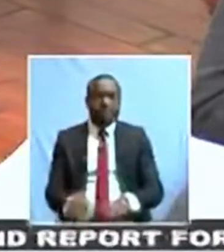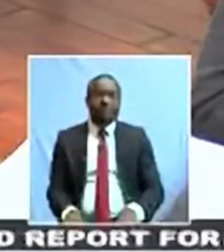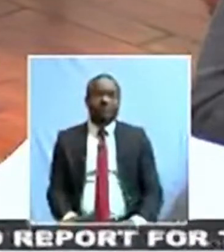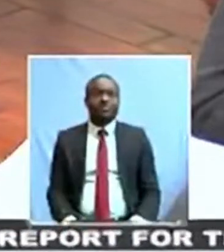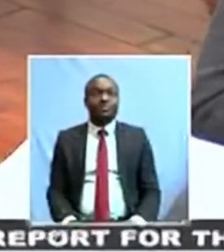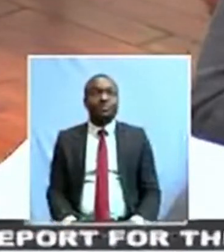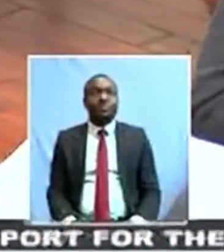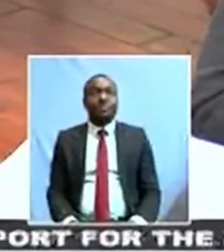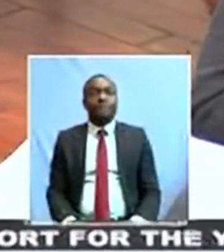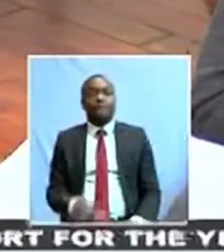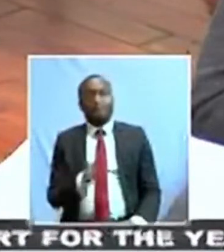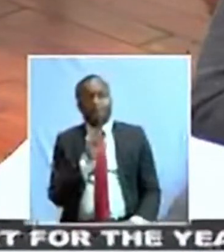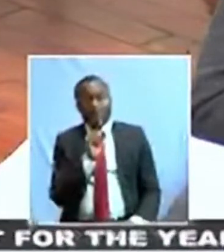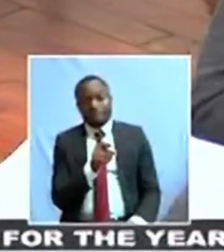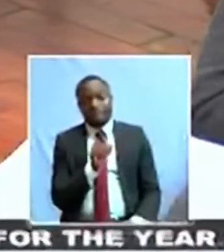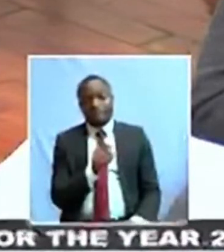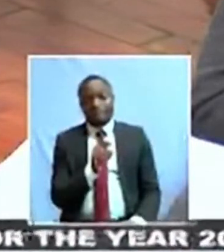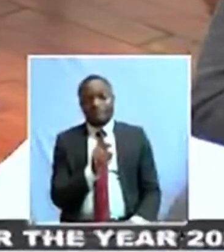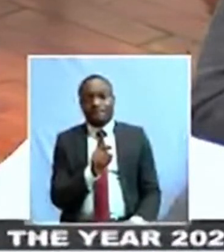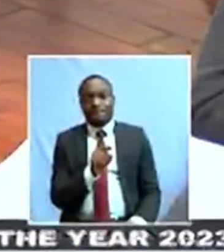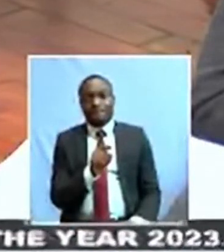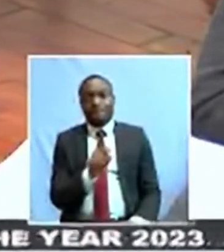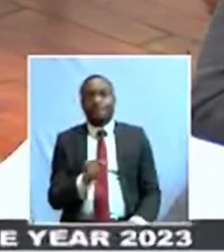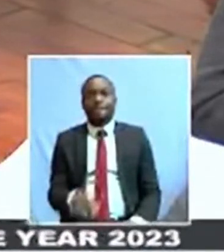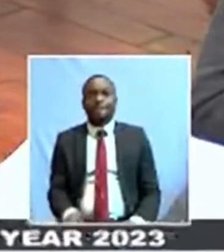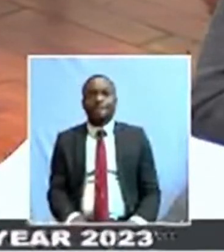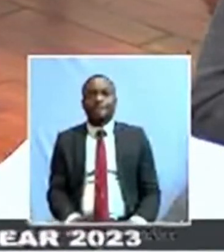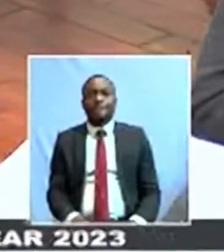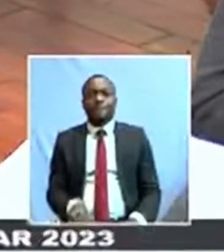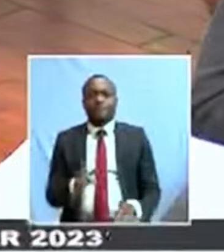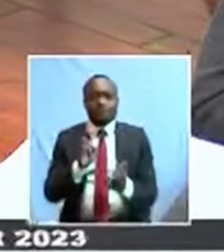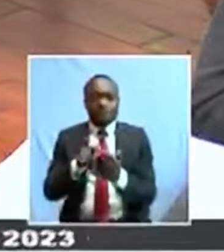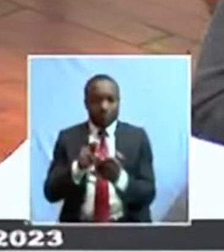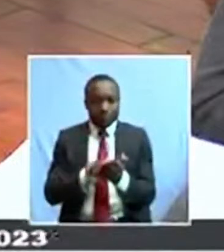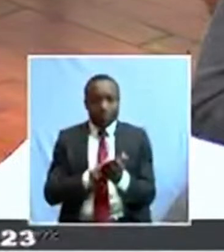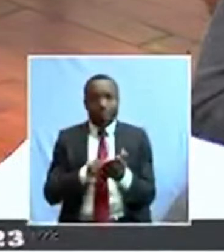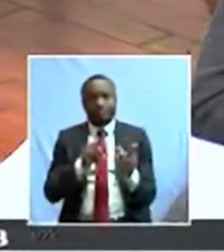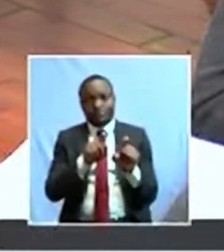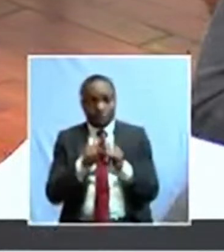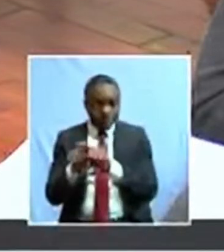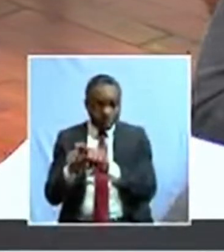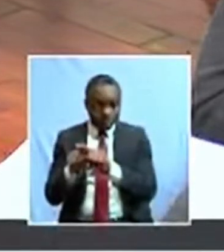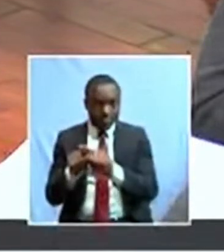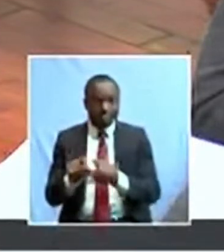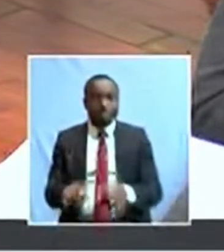it that had to get reported as well.